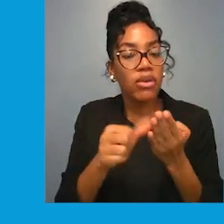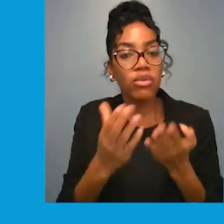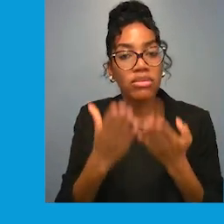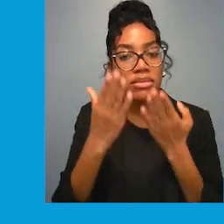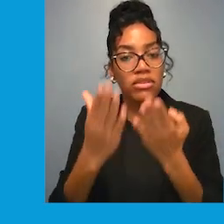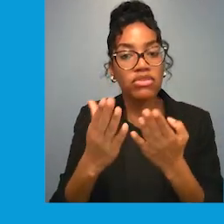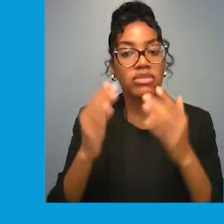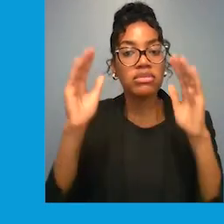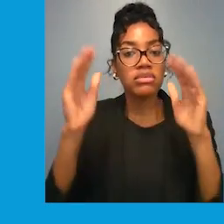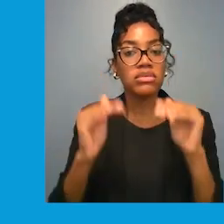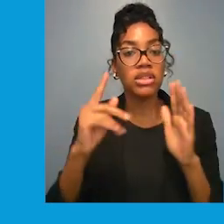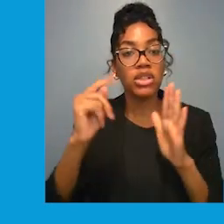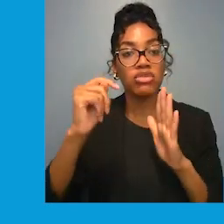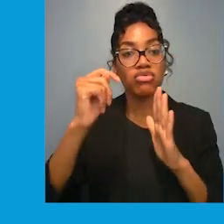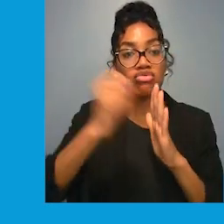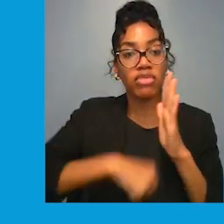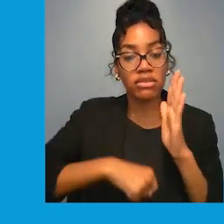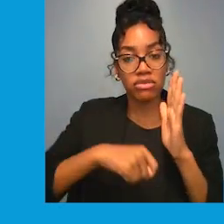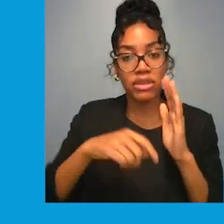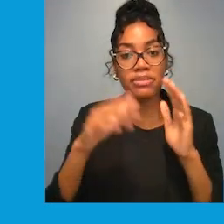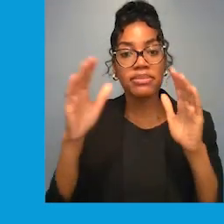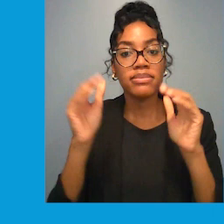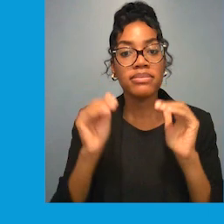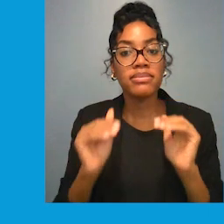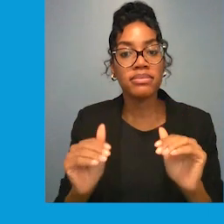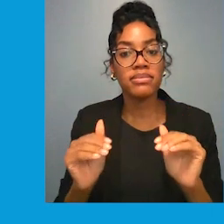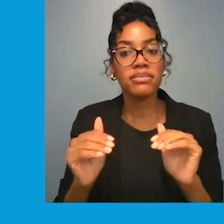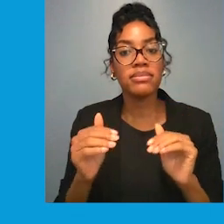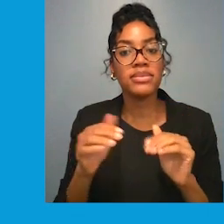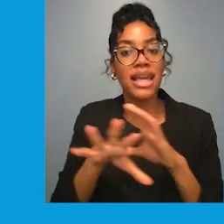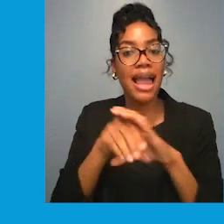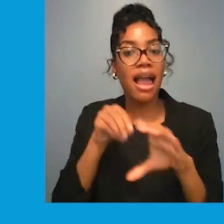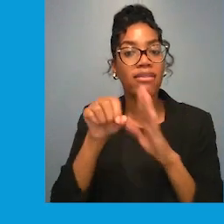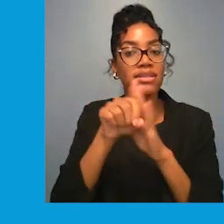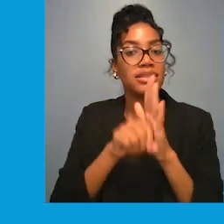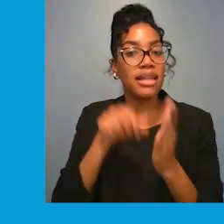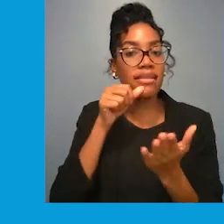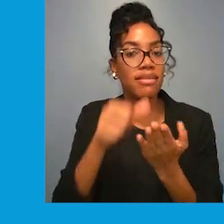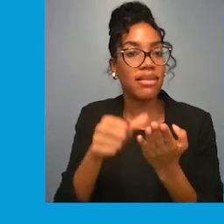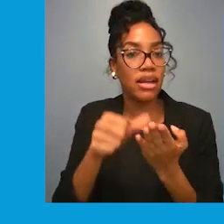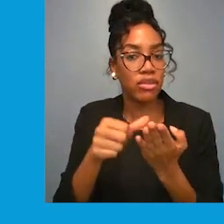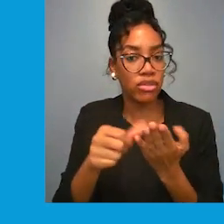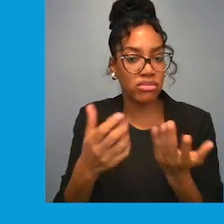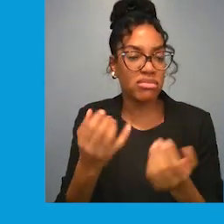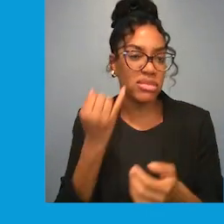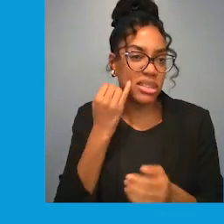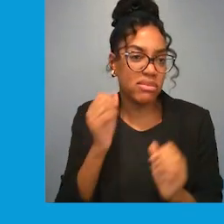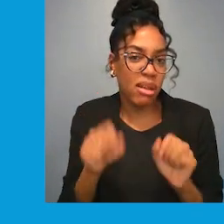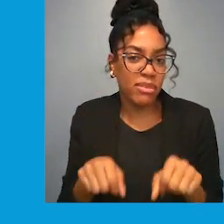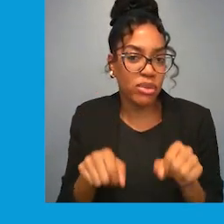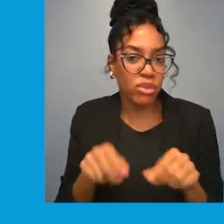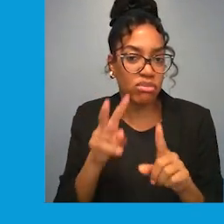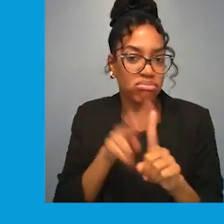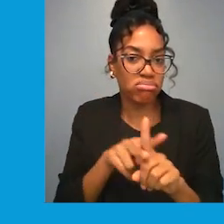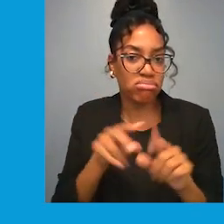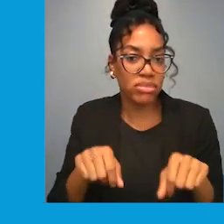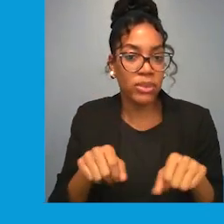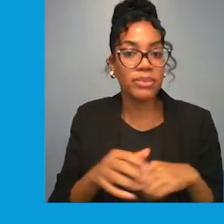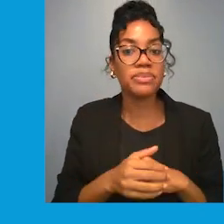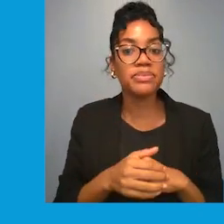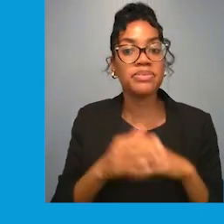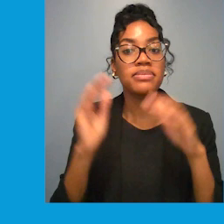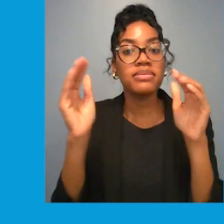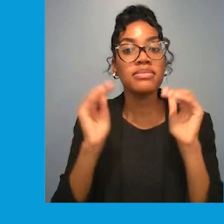that we have provided you. And then on top of that, your Sea Grant program or the program that you apply to includes a letter